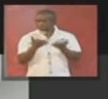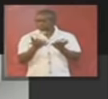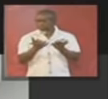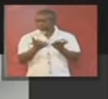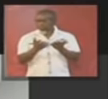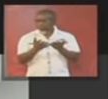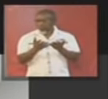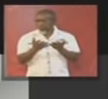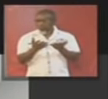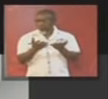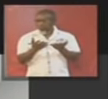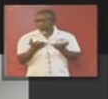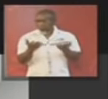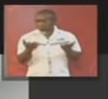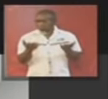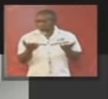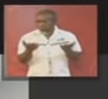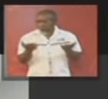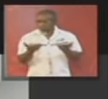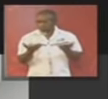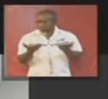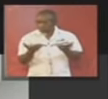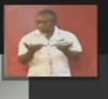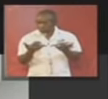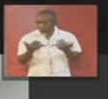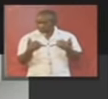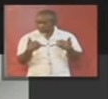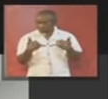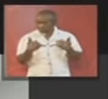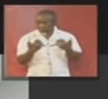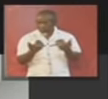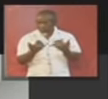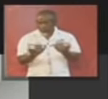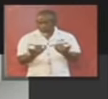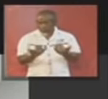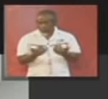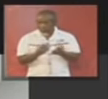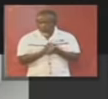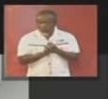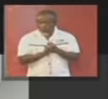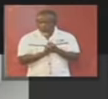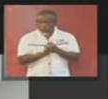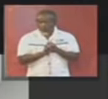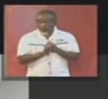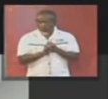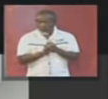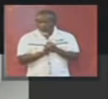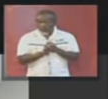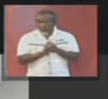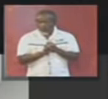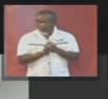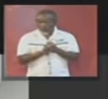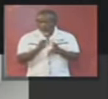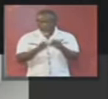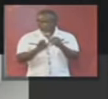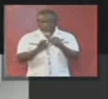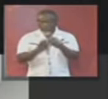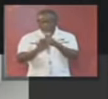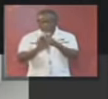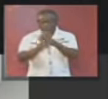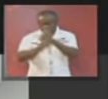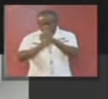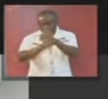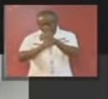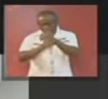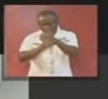What protocols do we have in place to really prevent this new strain of the virus from coming into the country? I know